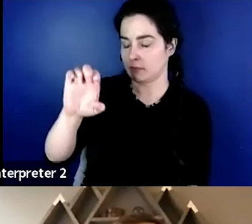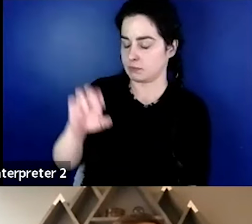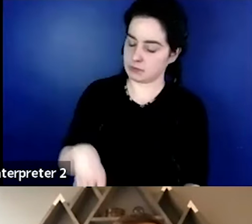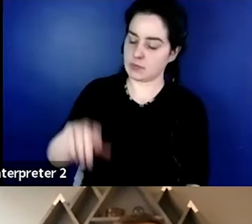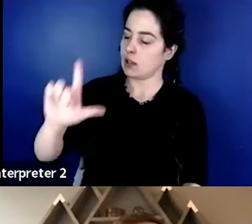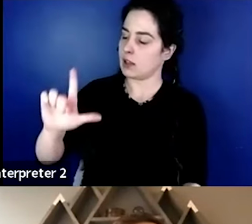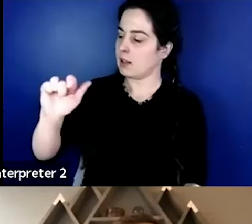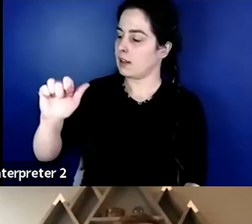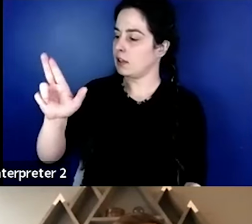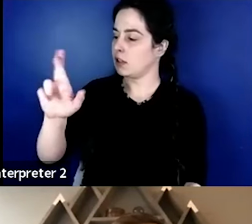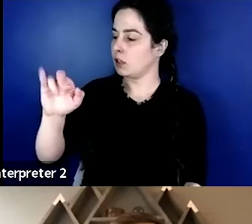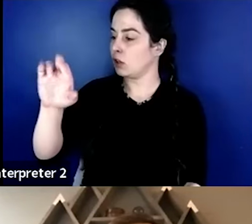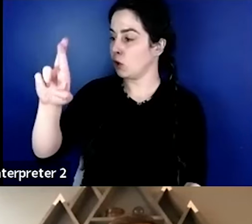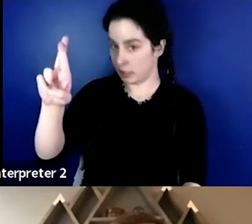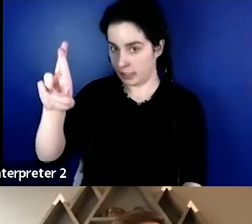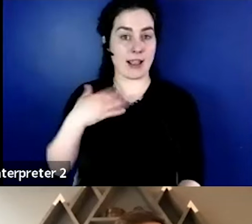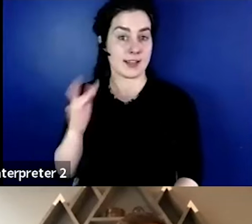piece.